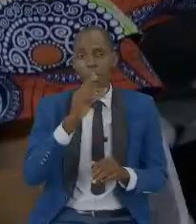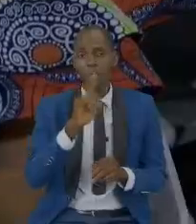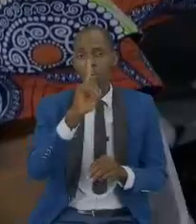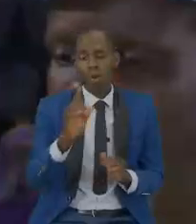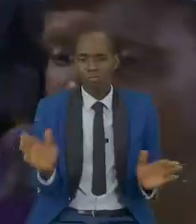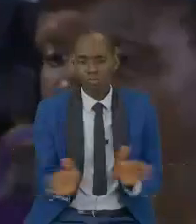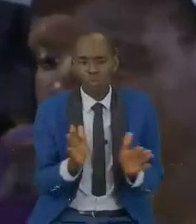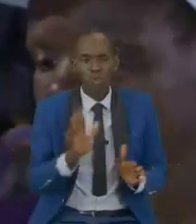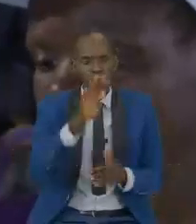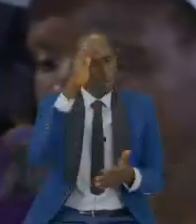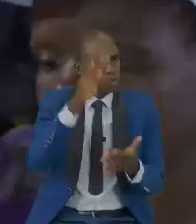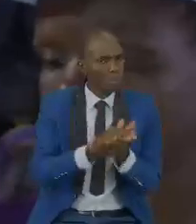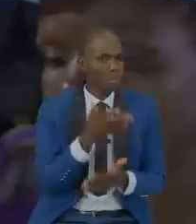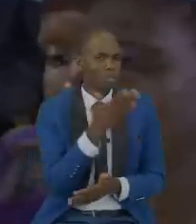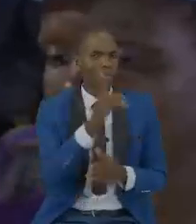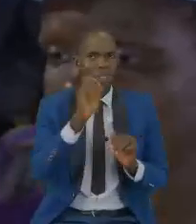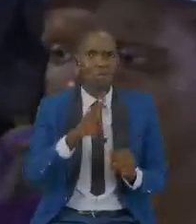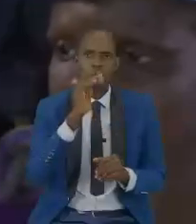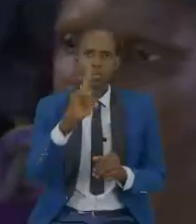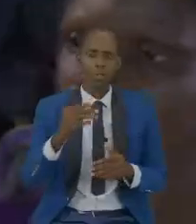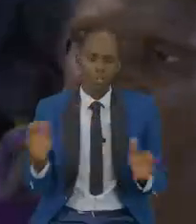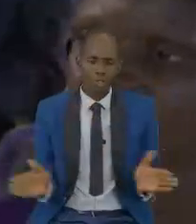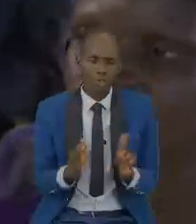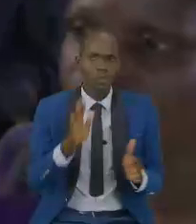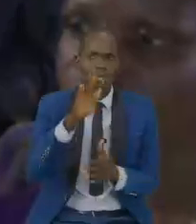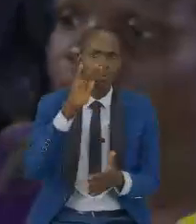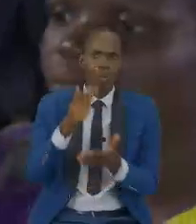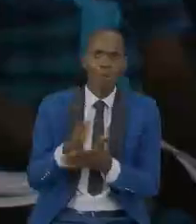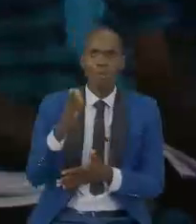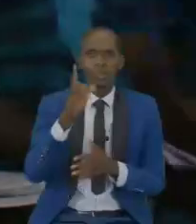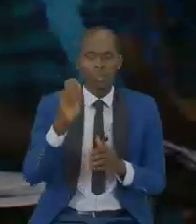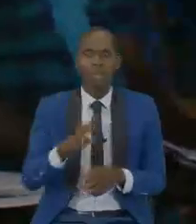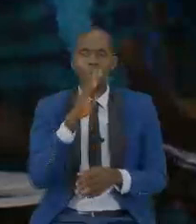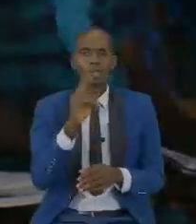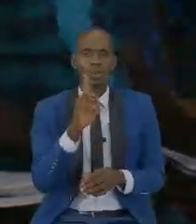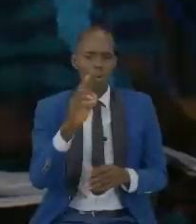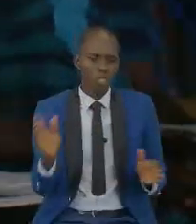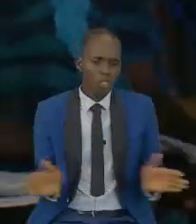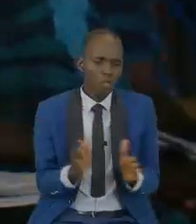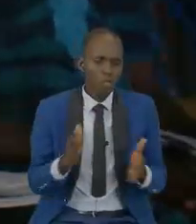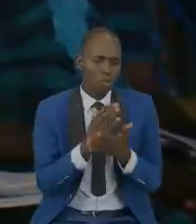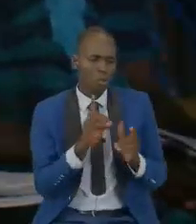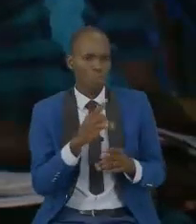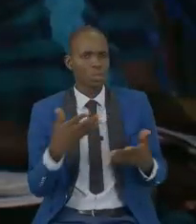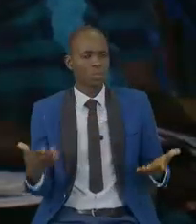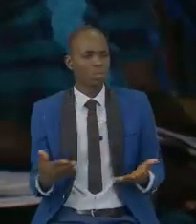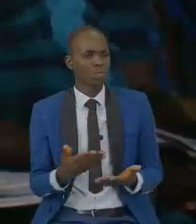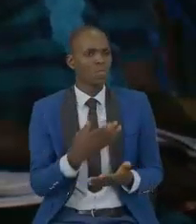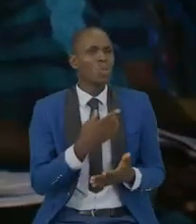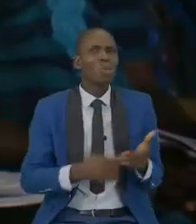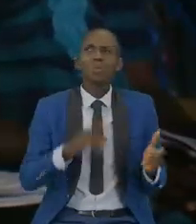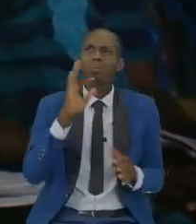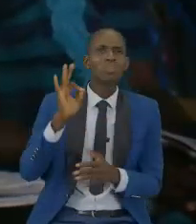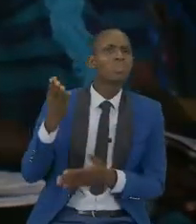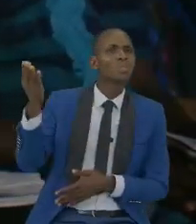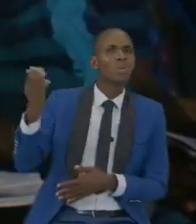be an encouragement to the backslider there. You can be an encouragement to somebody there who is saying, what are they saying? Why are they saying